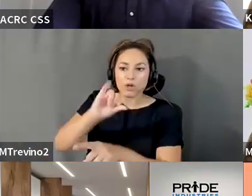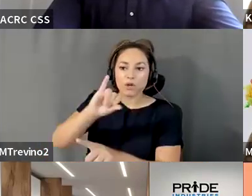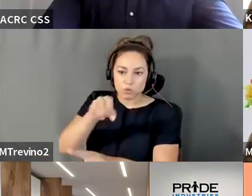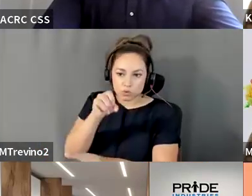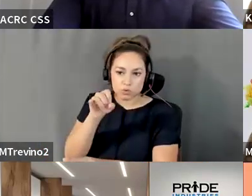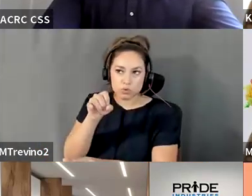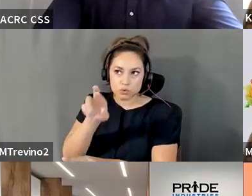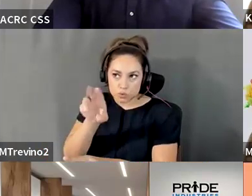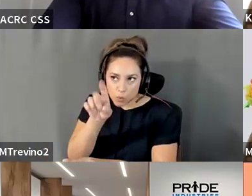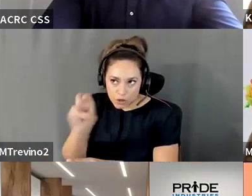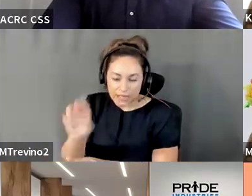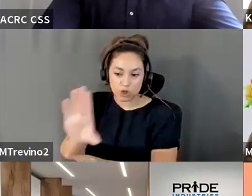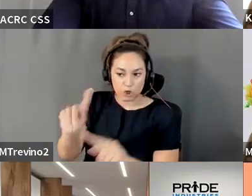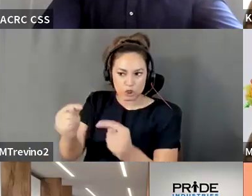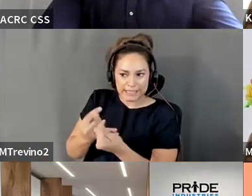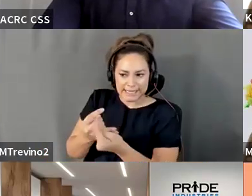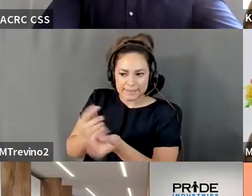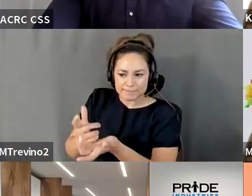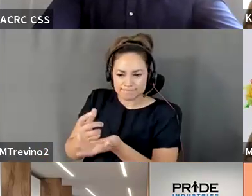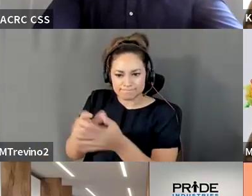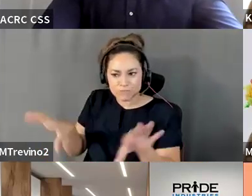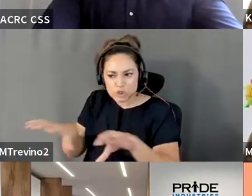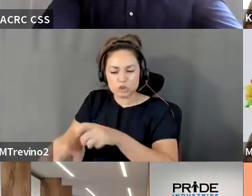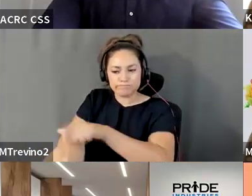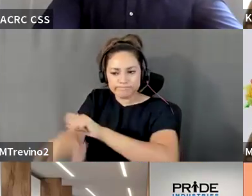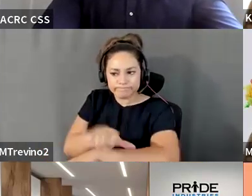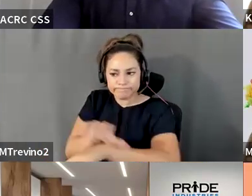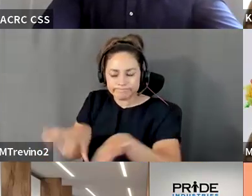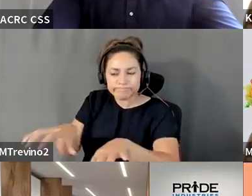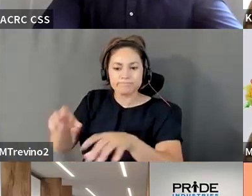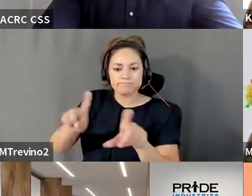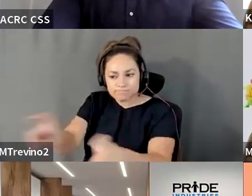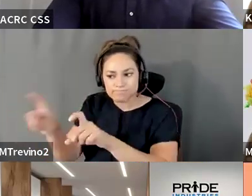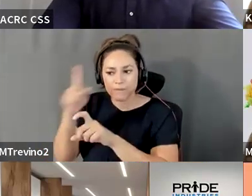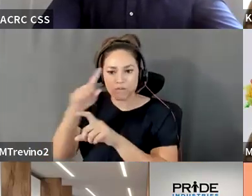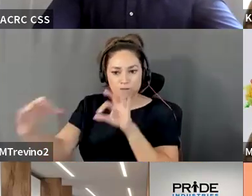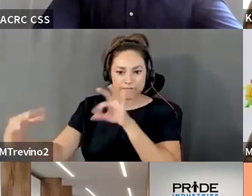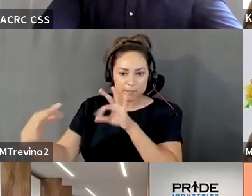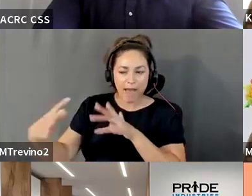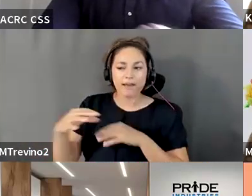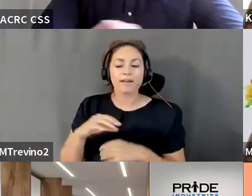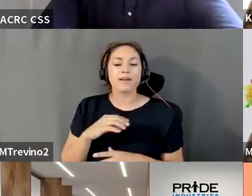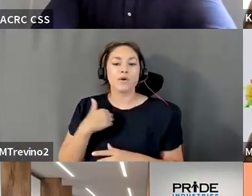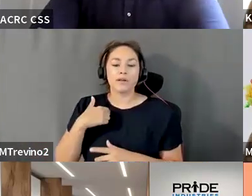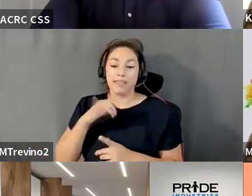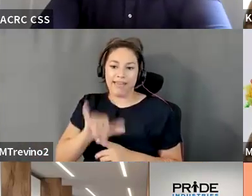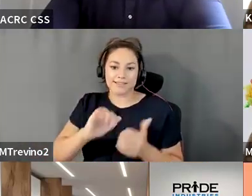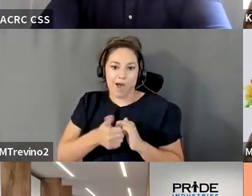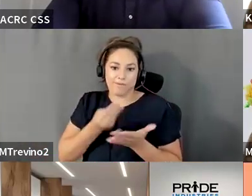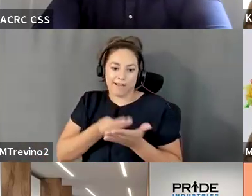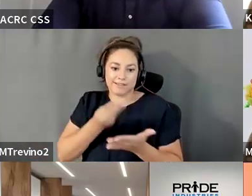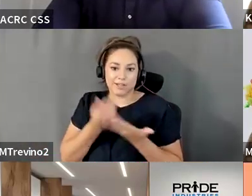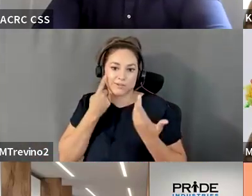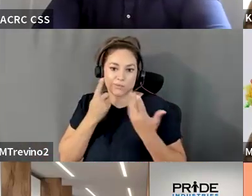in gathering the stakeholder feedback. That's the only way that this type of funding works, is that we have to hear from our community. What are